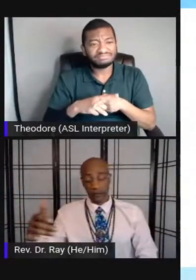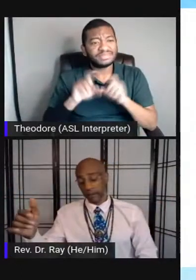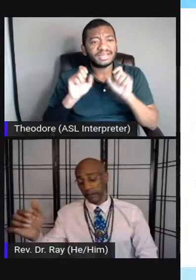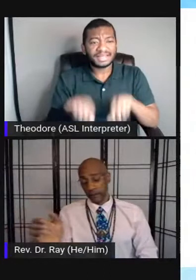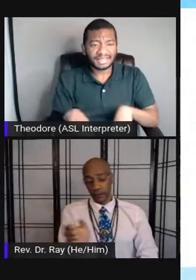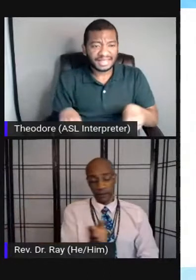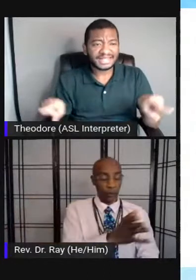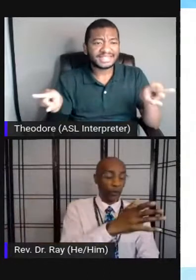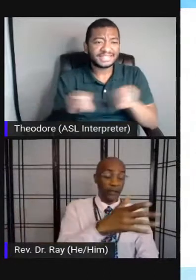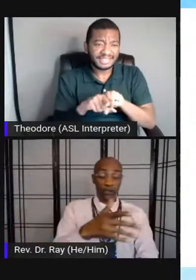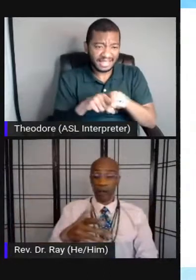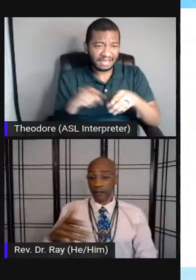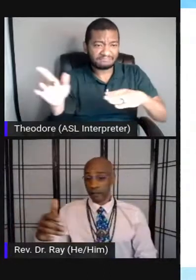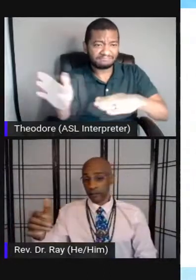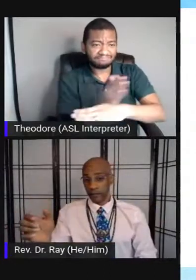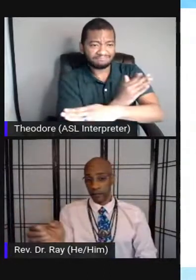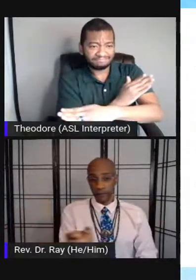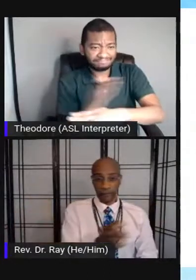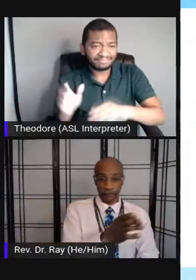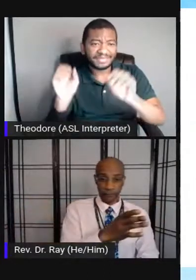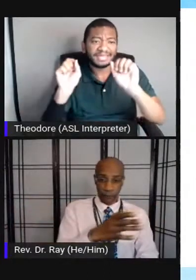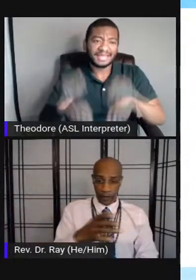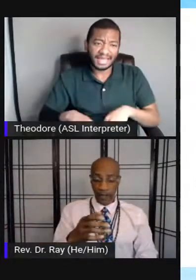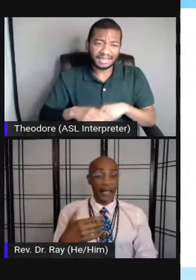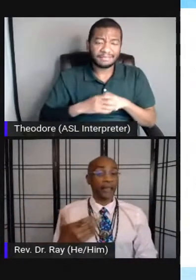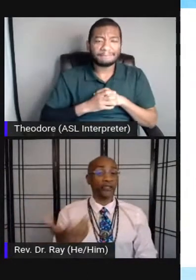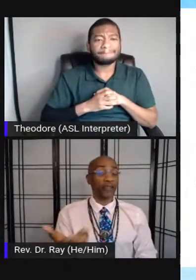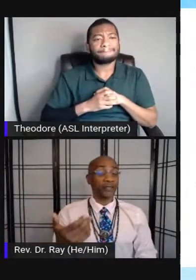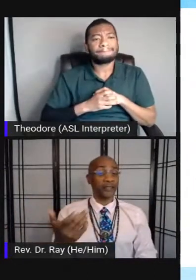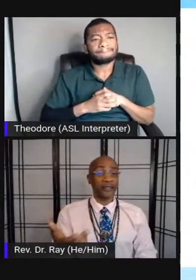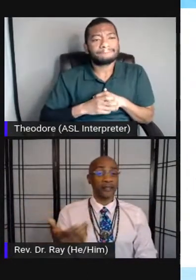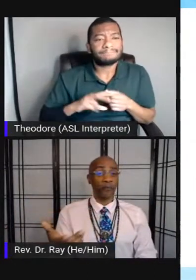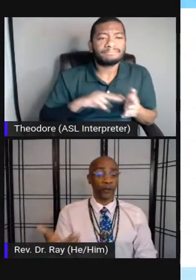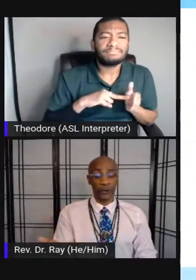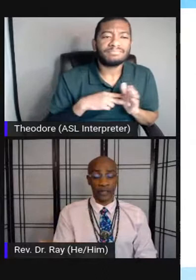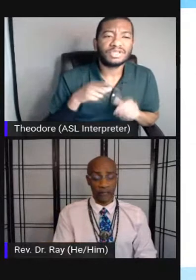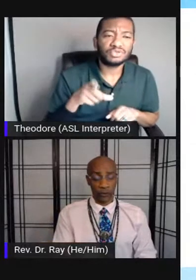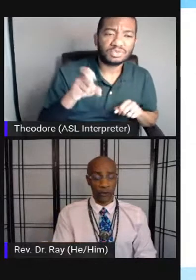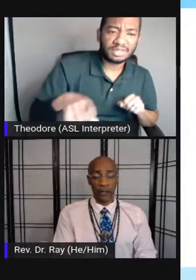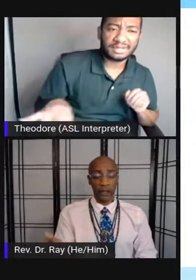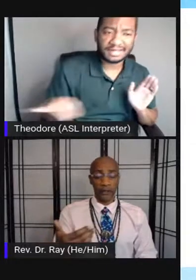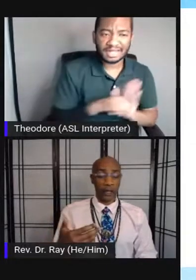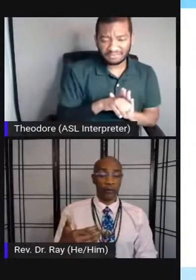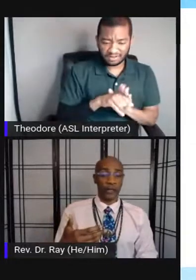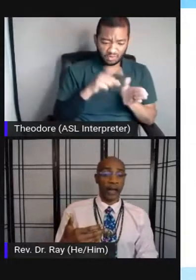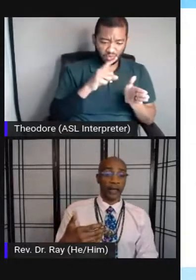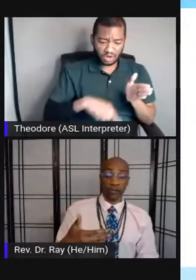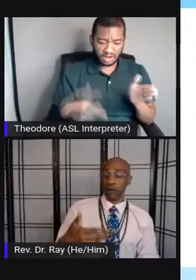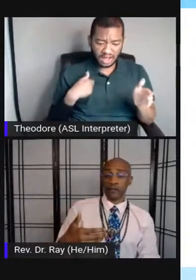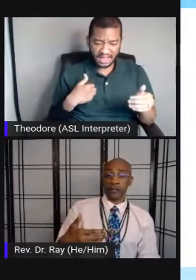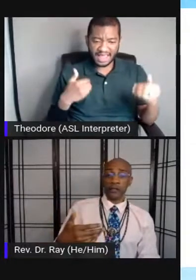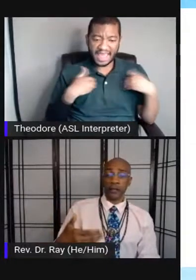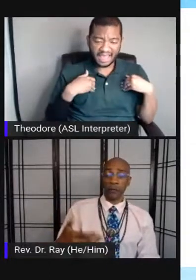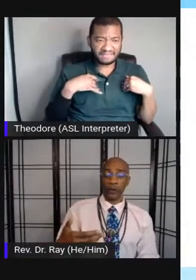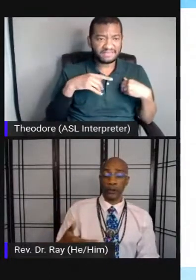in? What do I trust, right? Because I can trust someone who is evil in the same way that I can